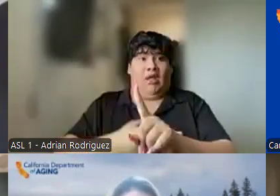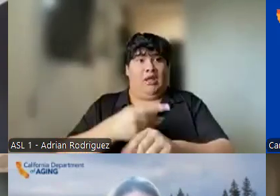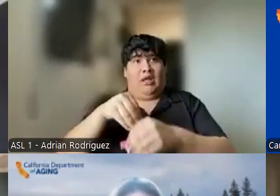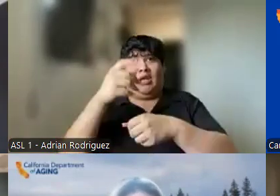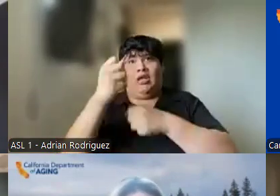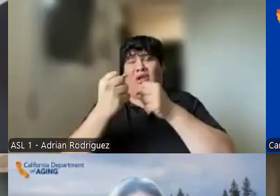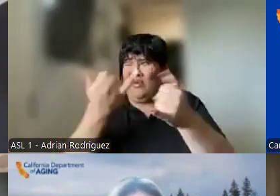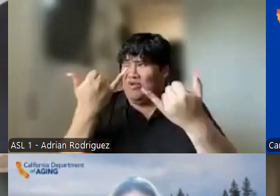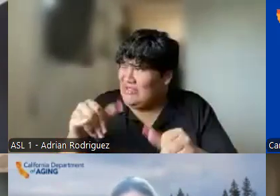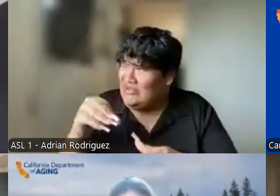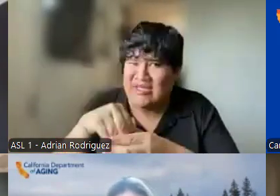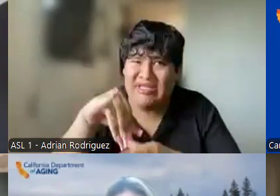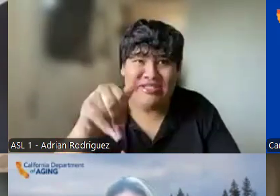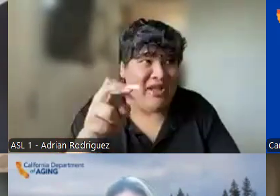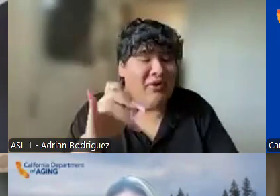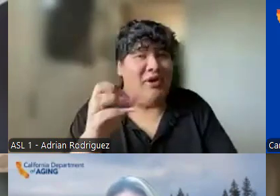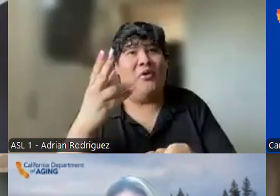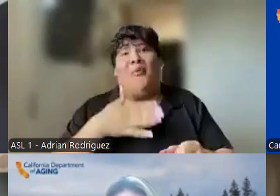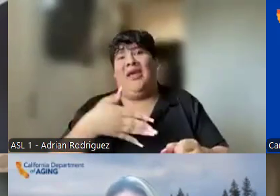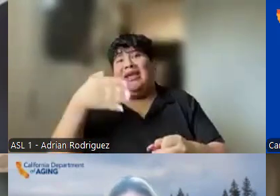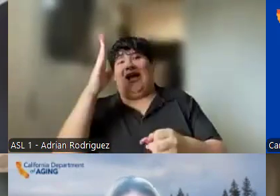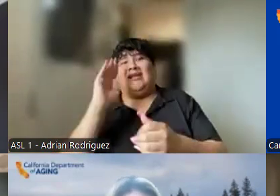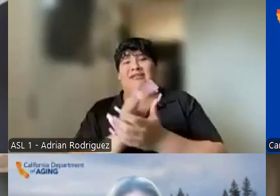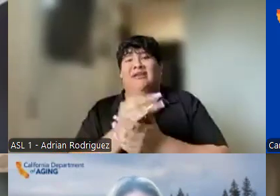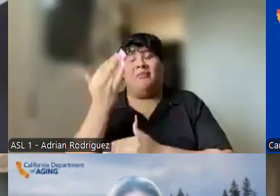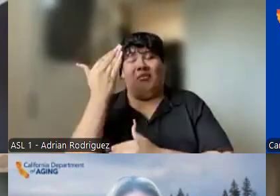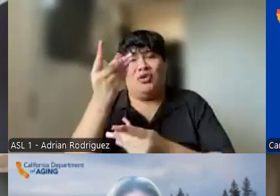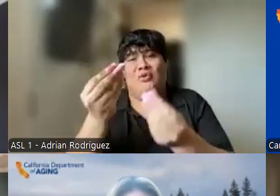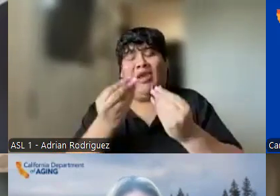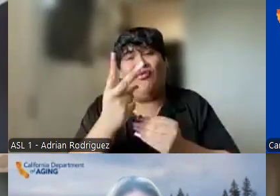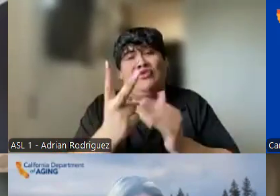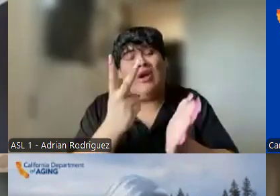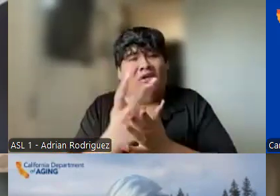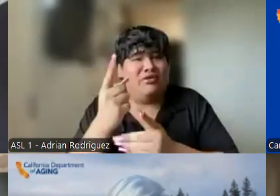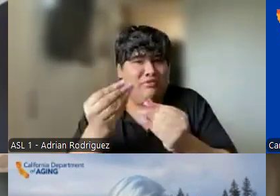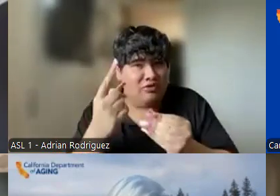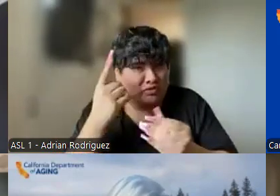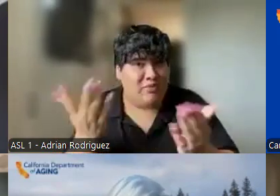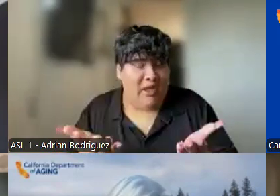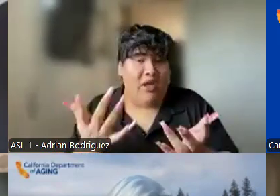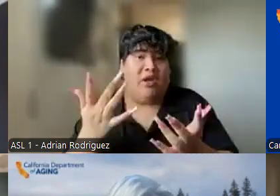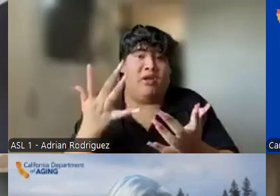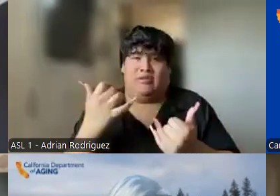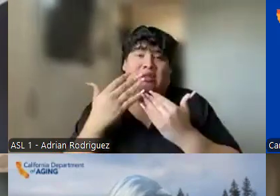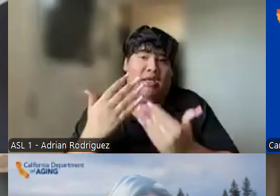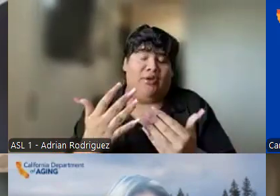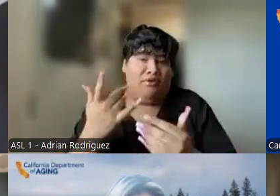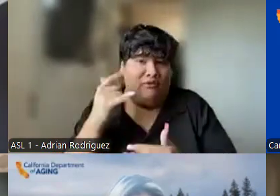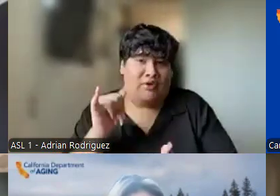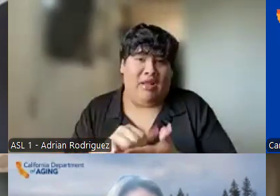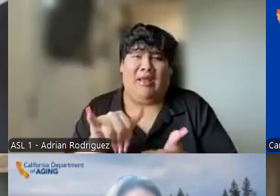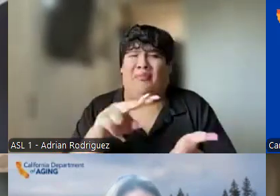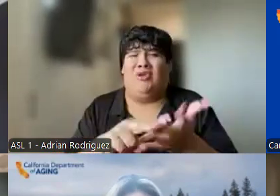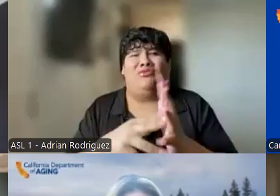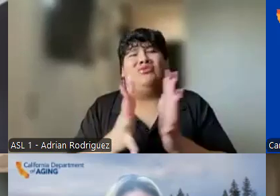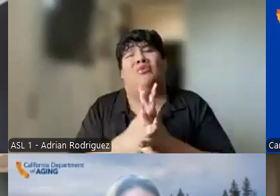still January. So that you would give 2 hours today to be here, to be present, and to participate. It means so